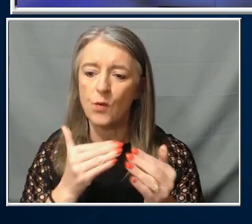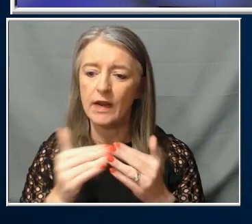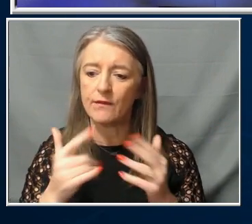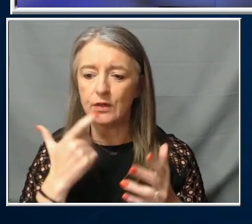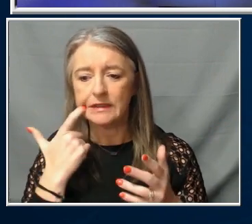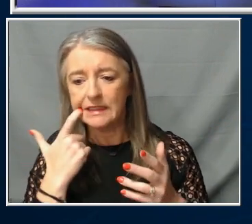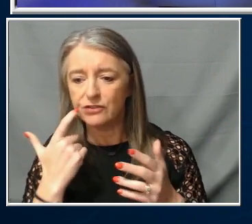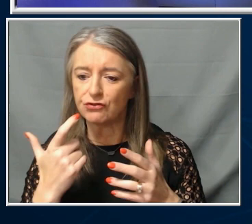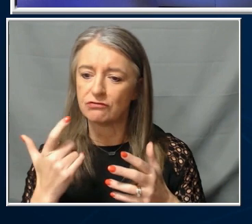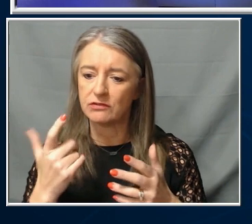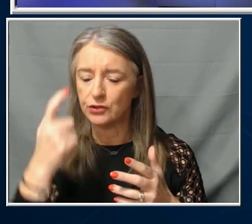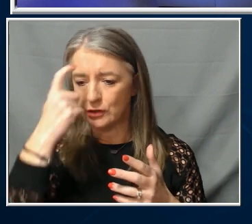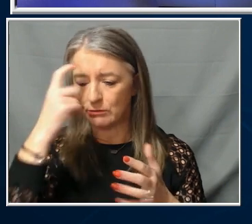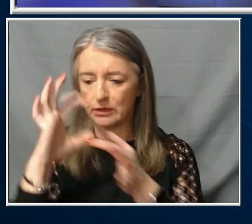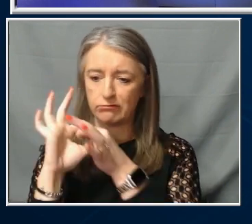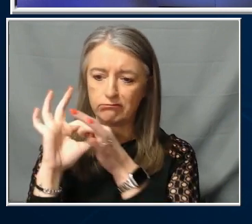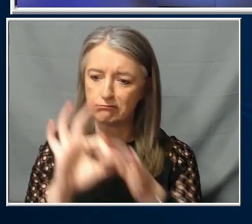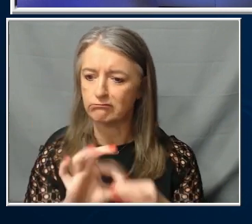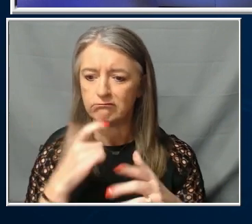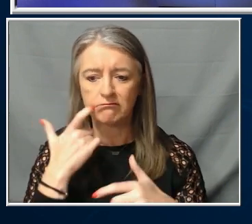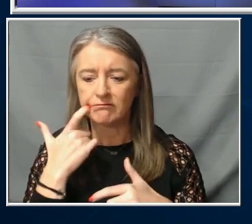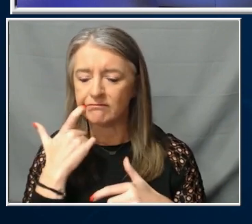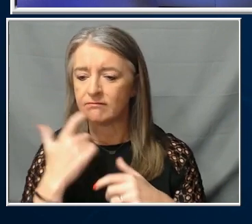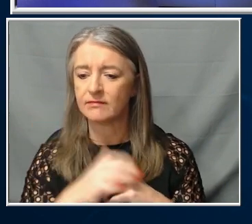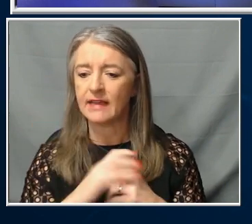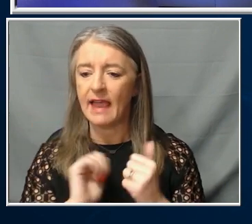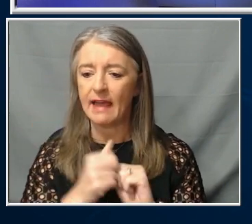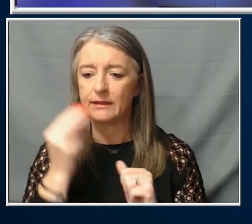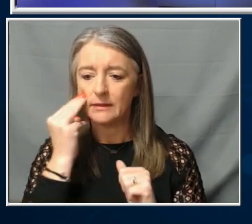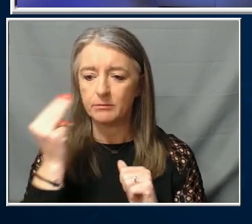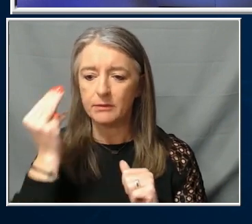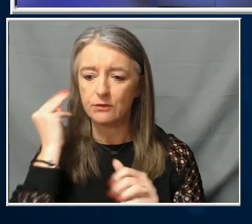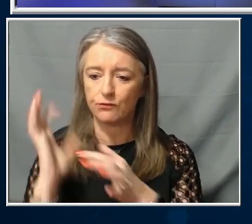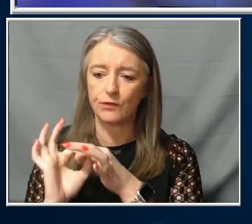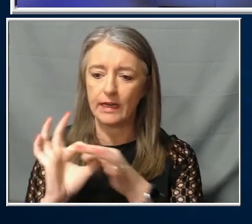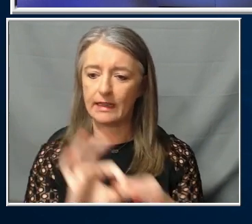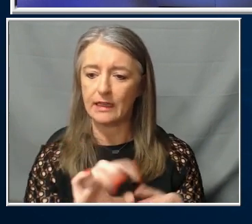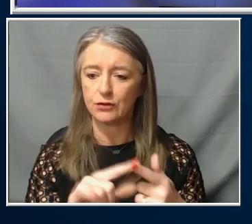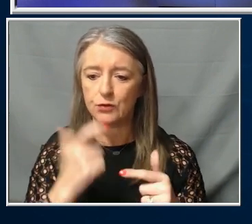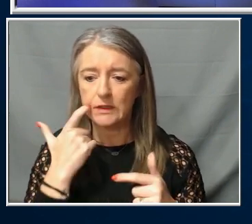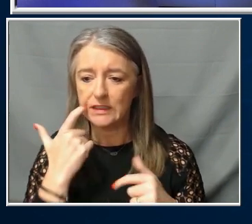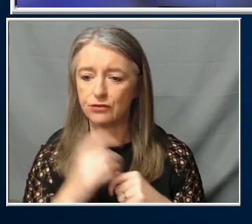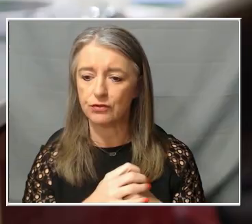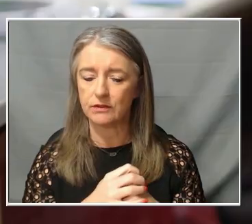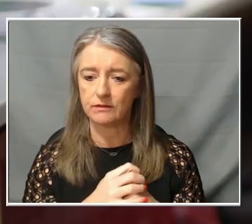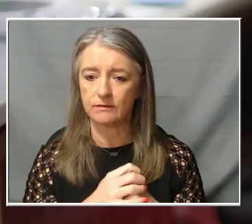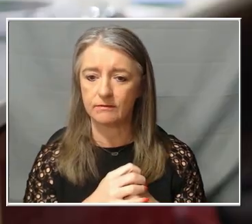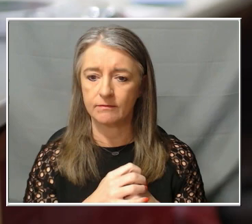that your brain is addicted to. Dr. C, how does memory relate to addiction?